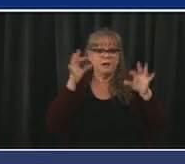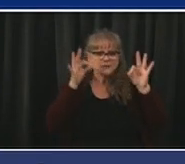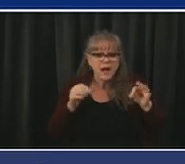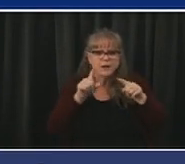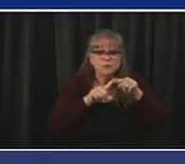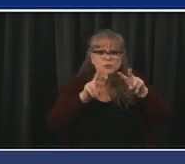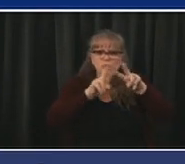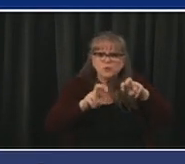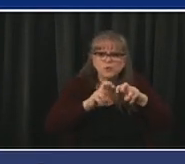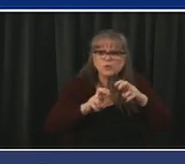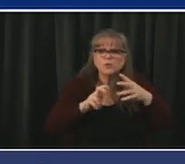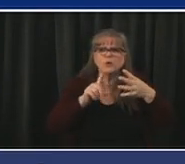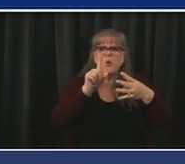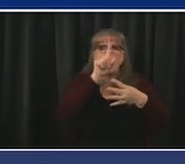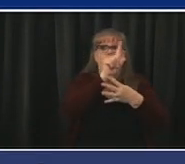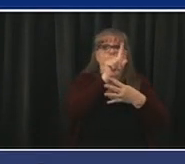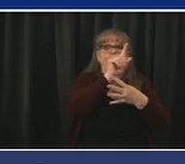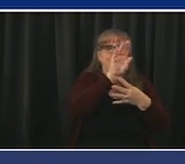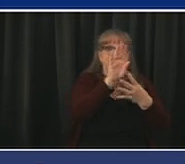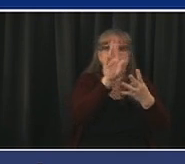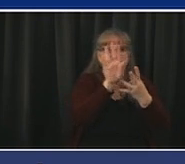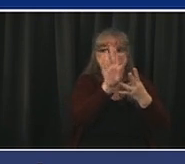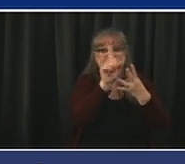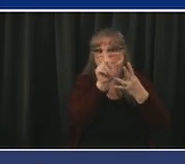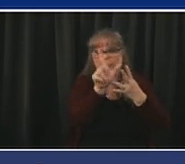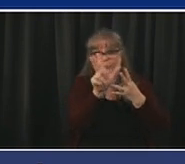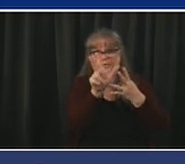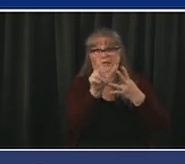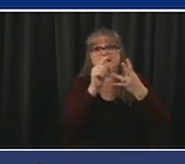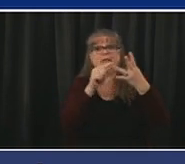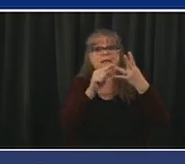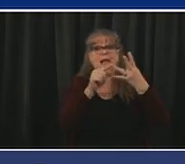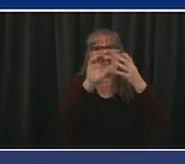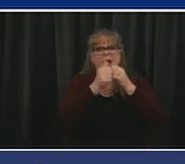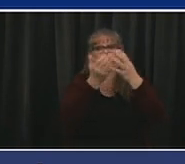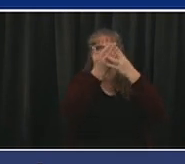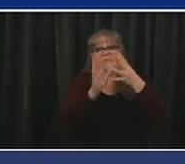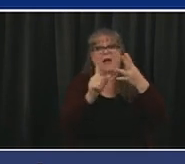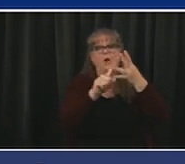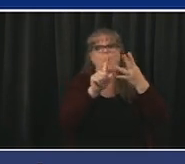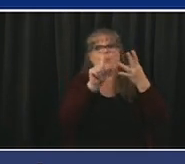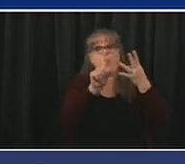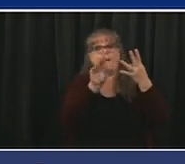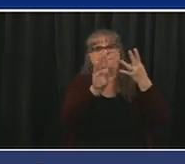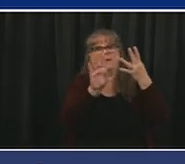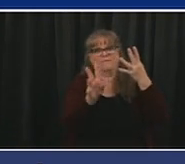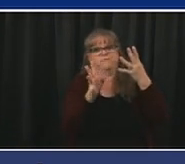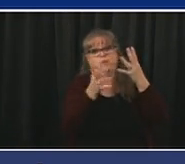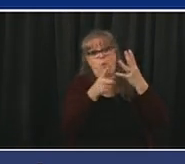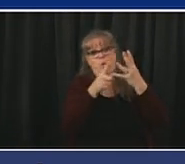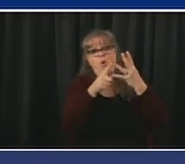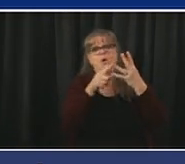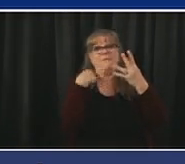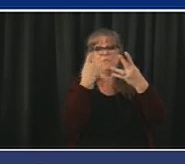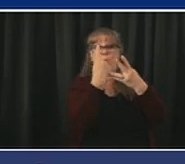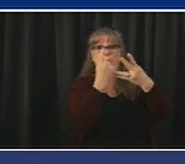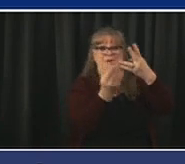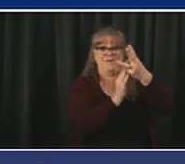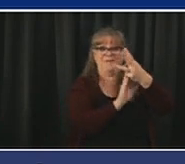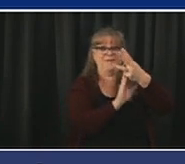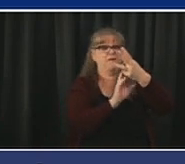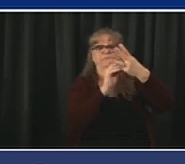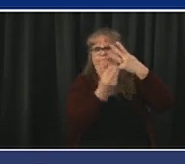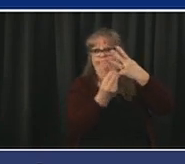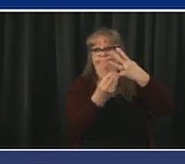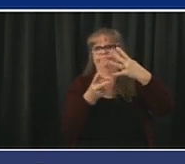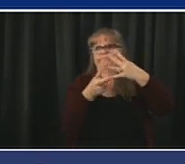1B3 into 1B3 into 1B4 to make sure that we are prioritizing those who need it the most as quickly as possible. So in